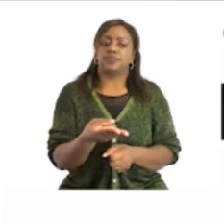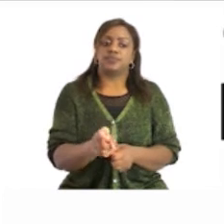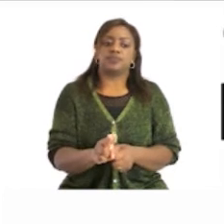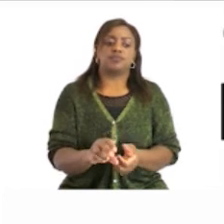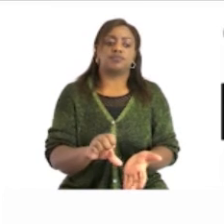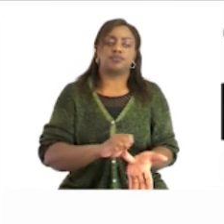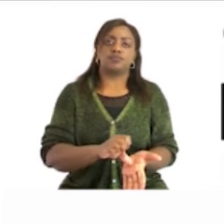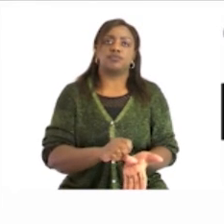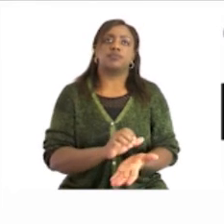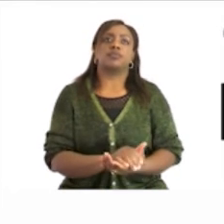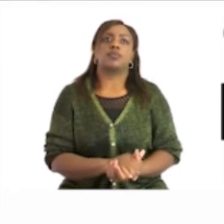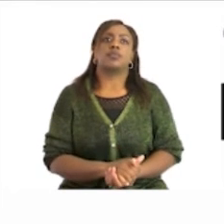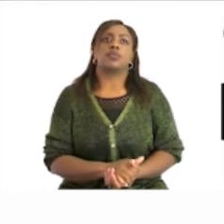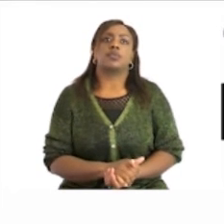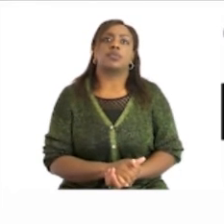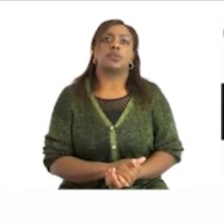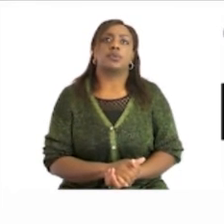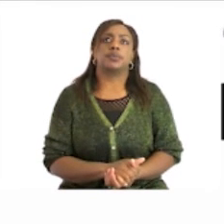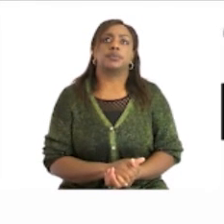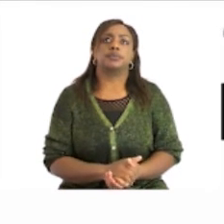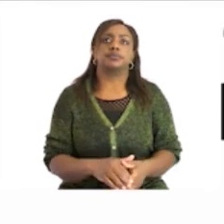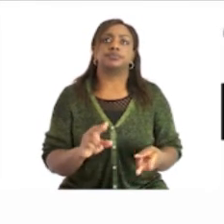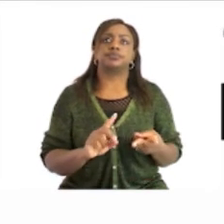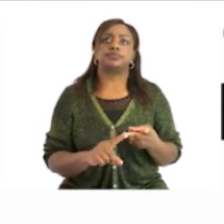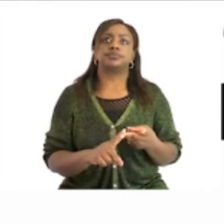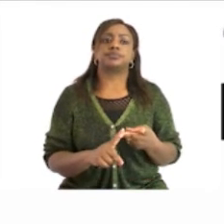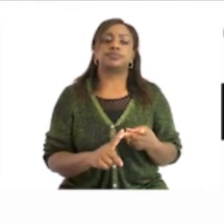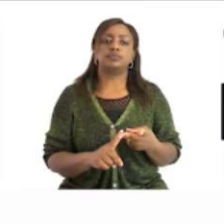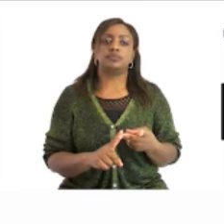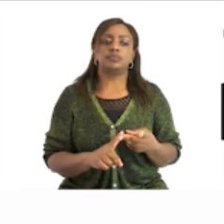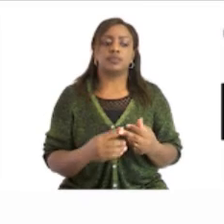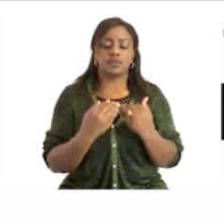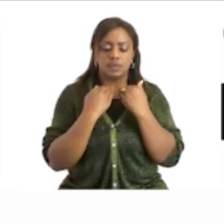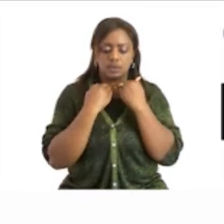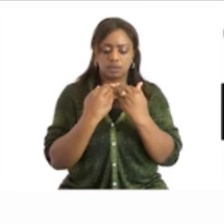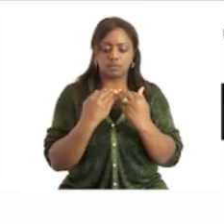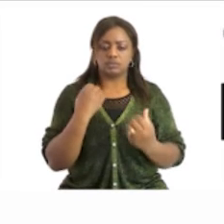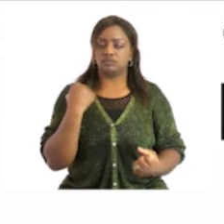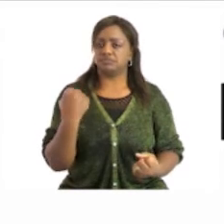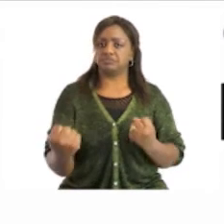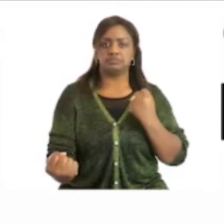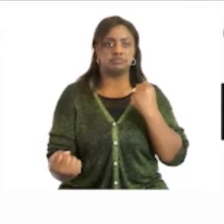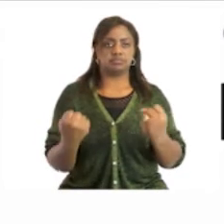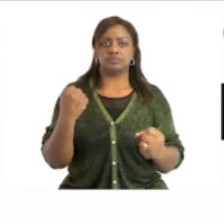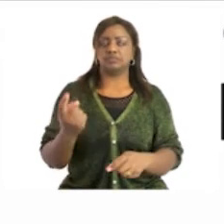is something we really need to do. The second part is we need to exercise